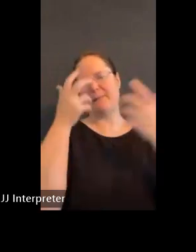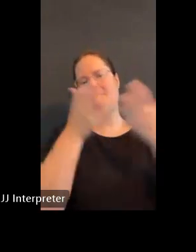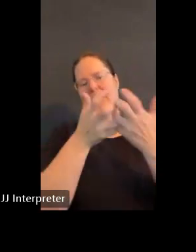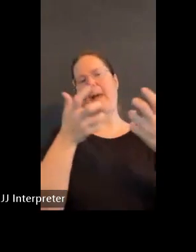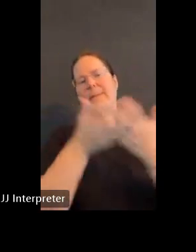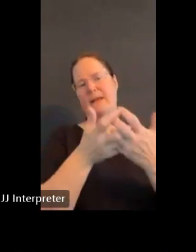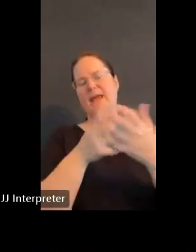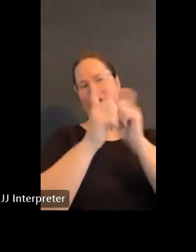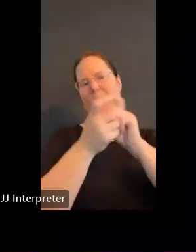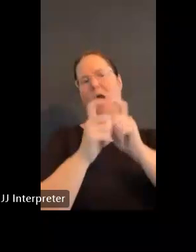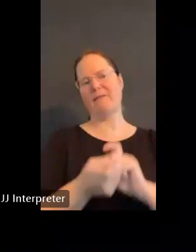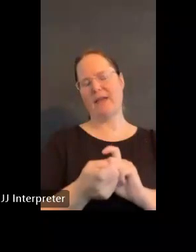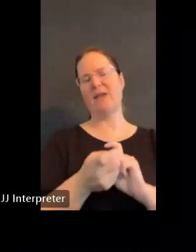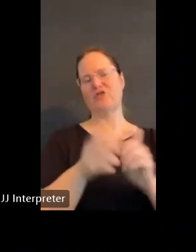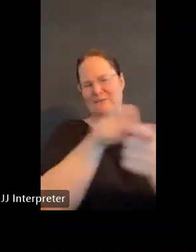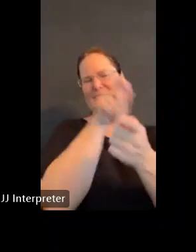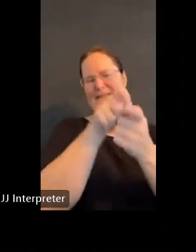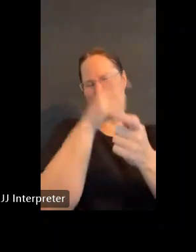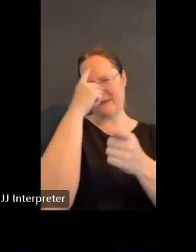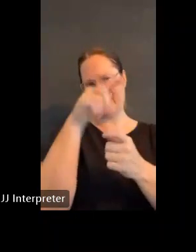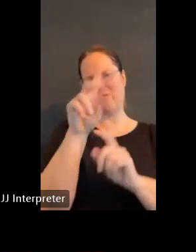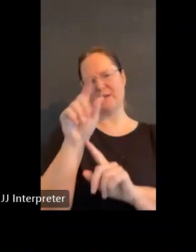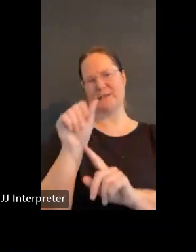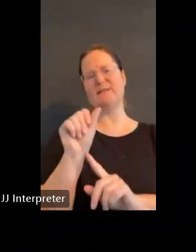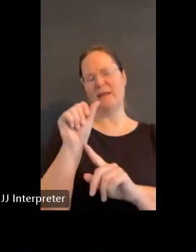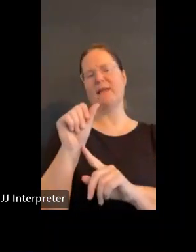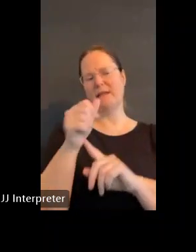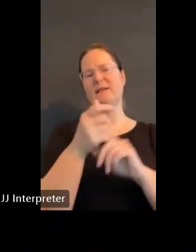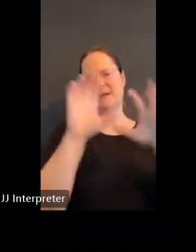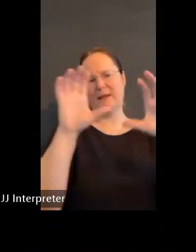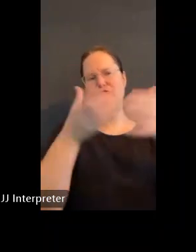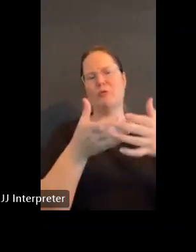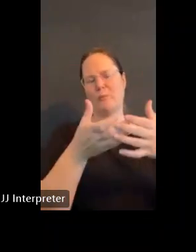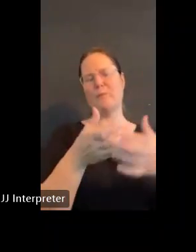modifications are specific to individuals with disabilities.